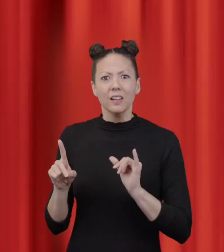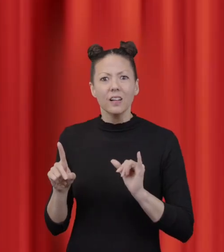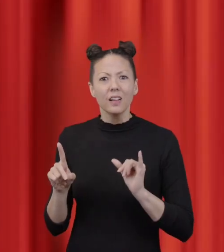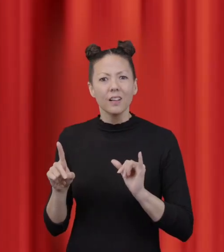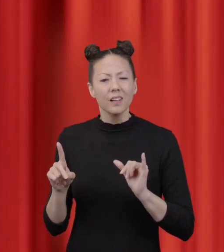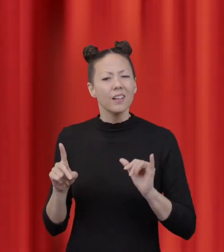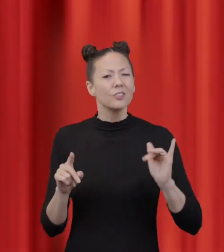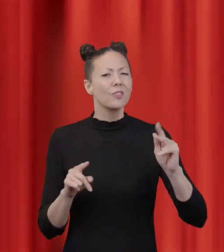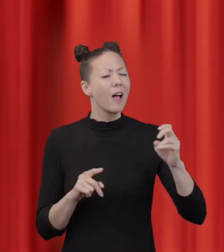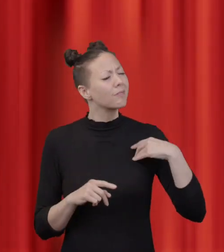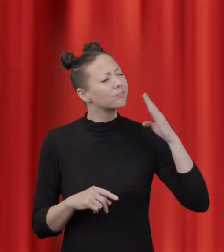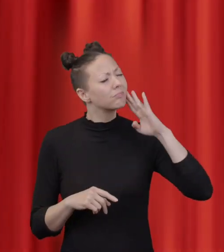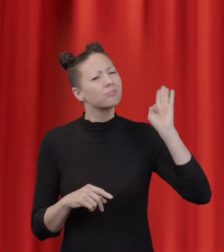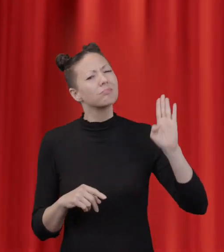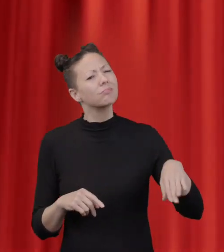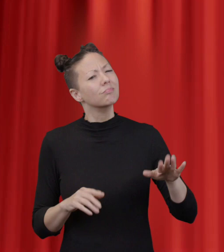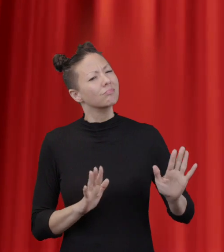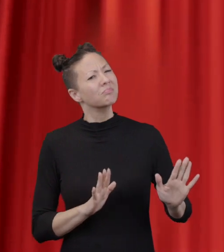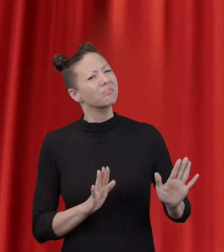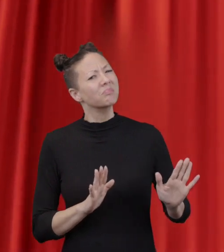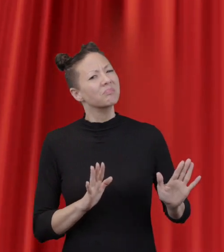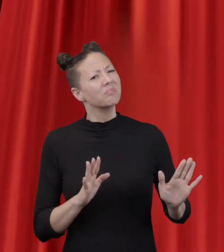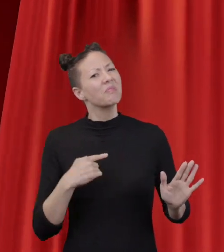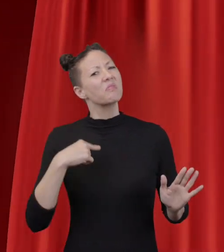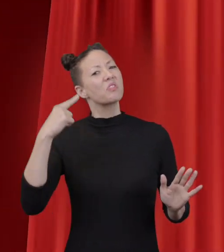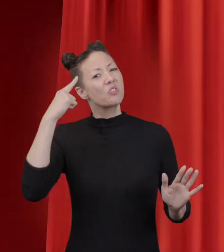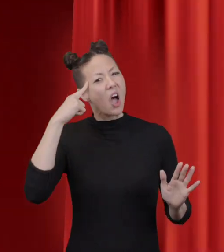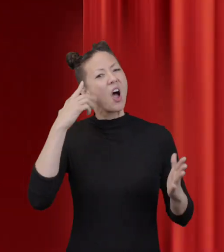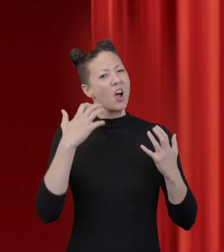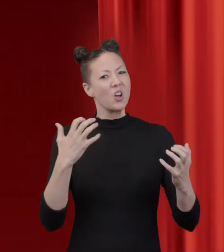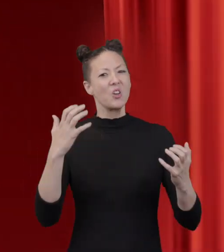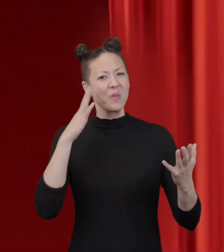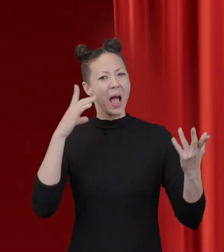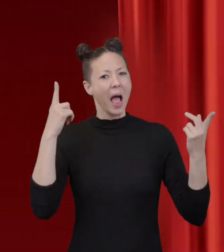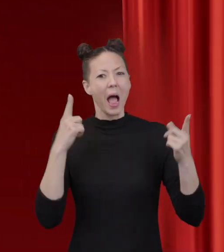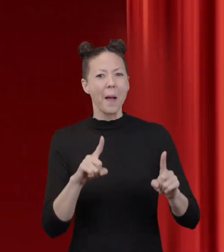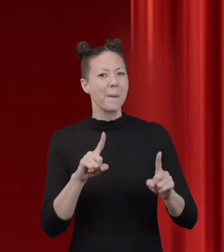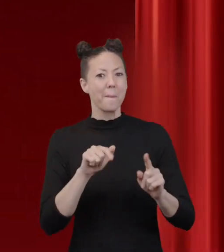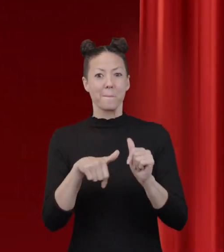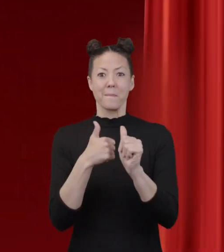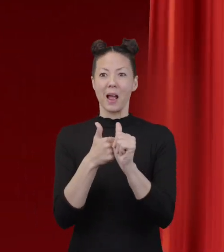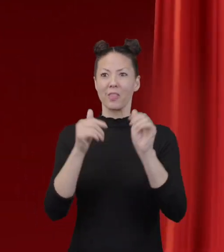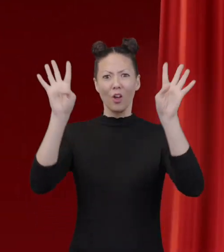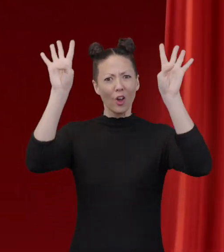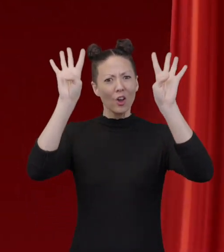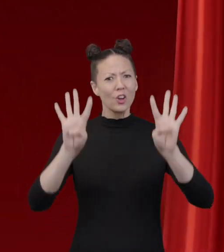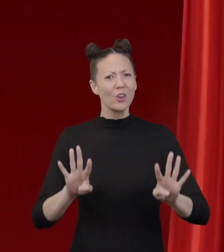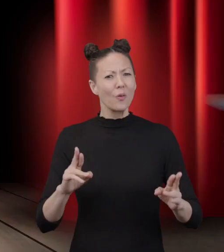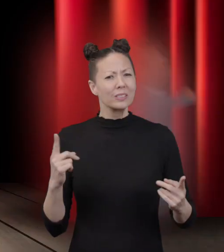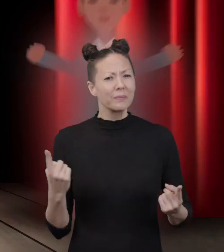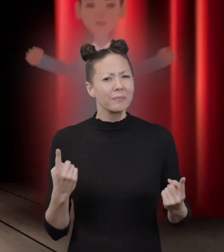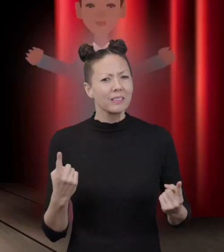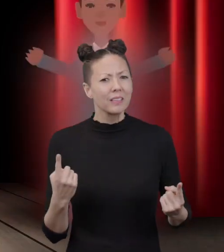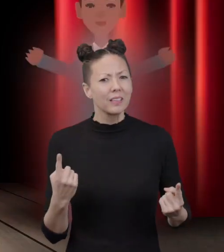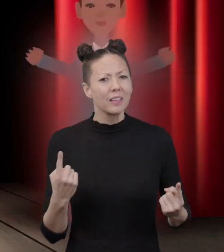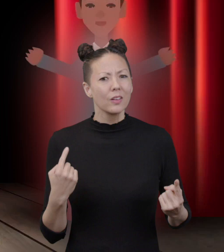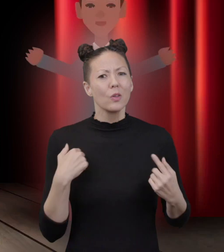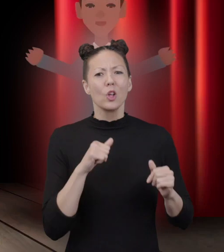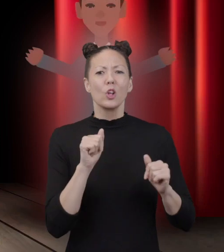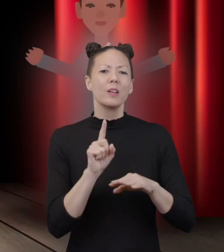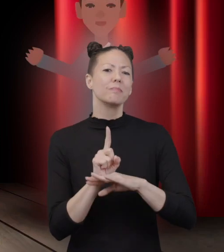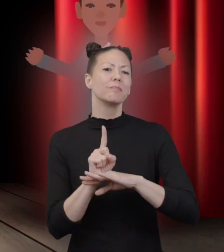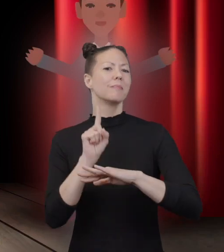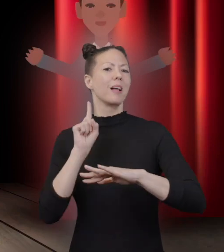"I know," Jake whispered back. "I thought the auditions would happen behind the curtain or something." "We could back